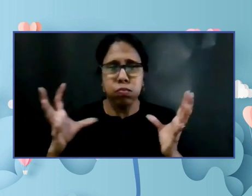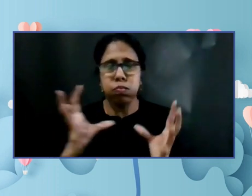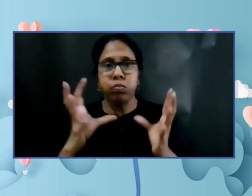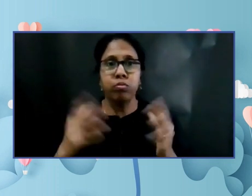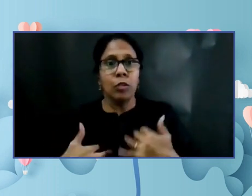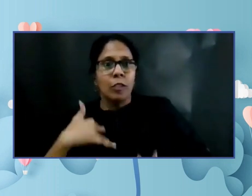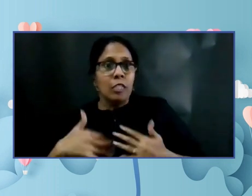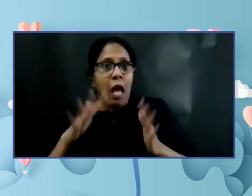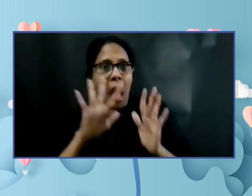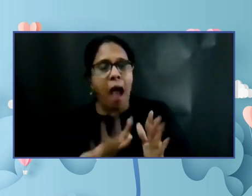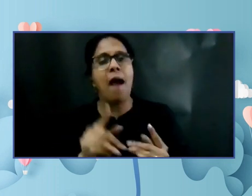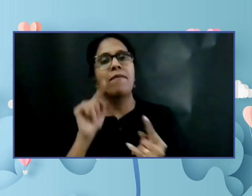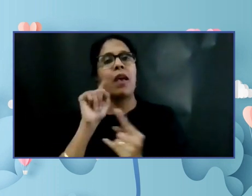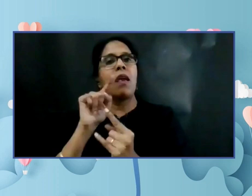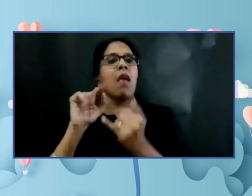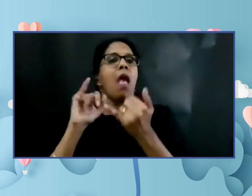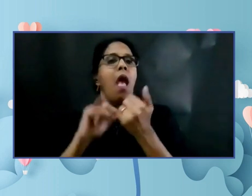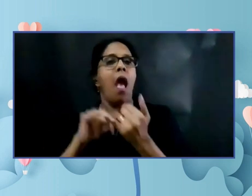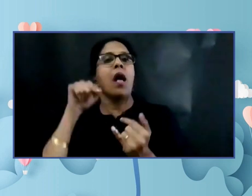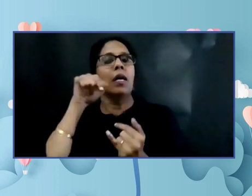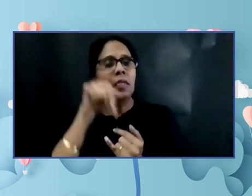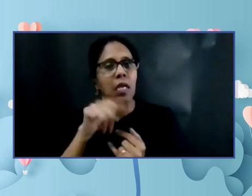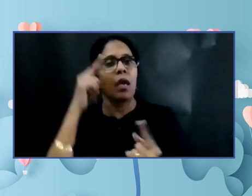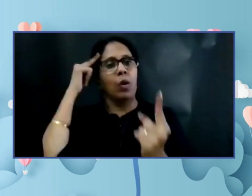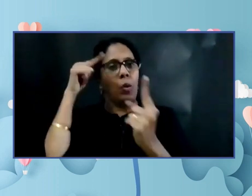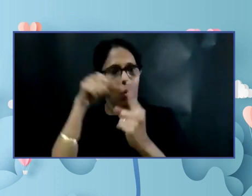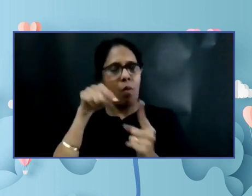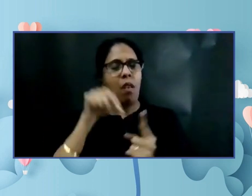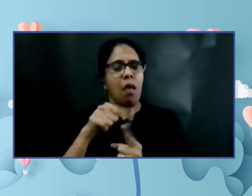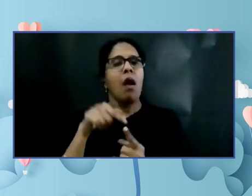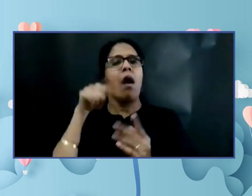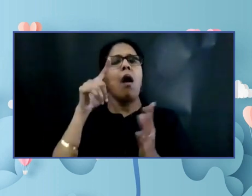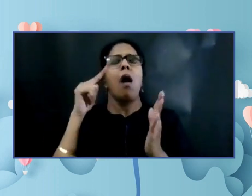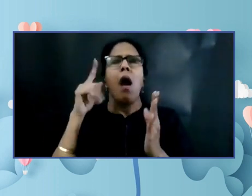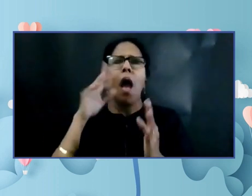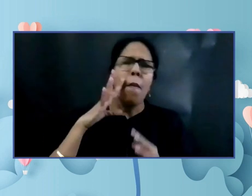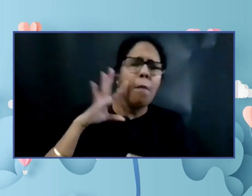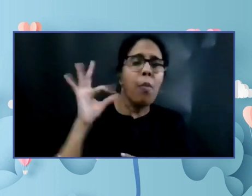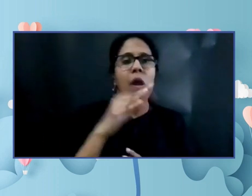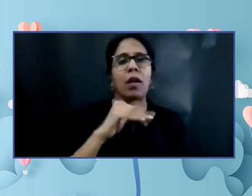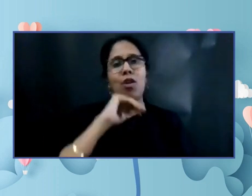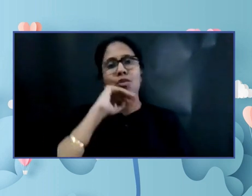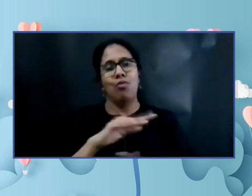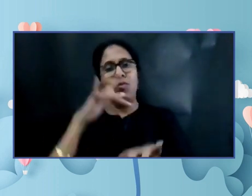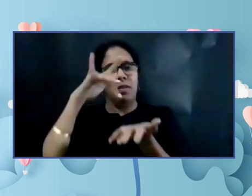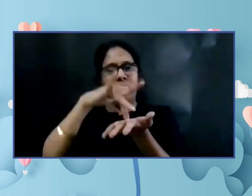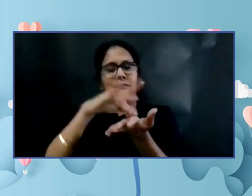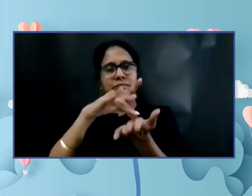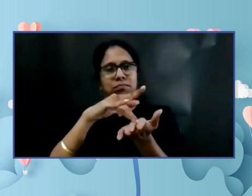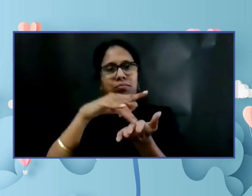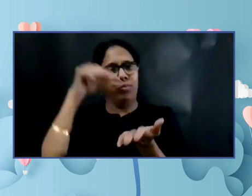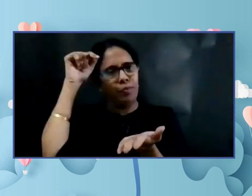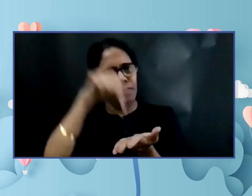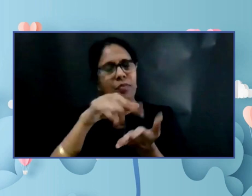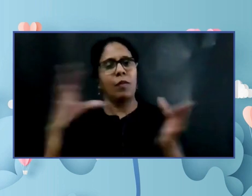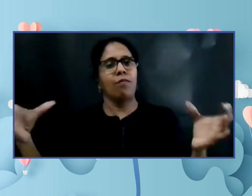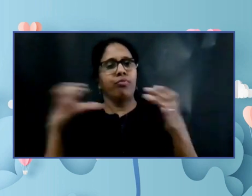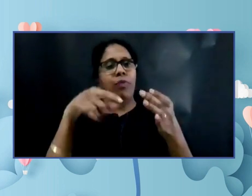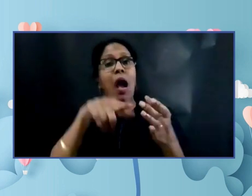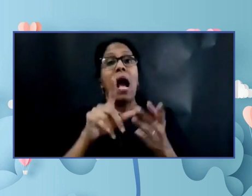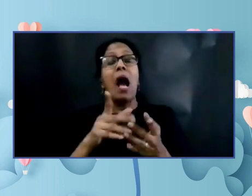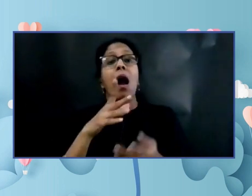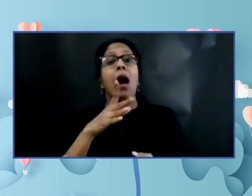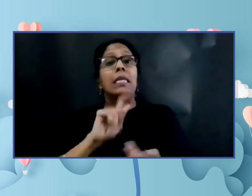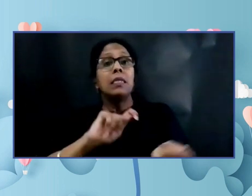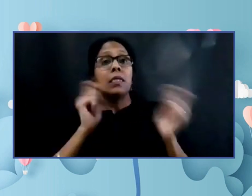really built with the idea of keeping the youth at front and center. We believe that true change, not just across